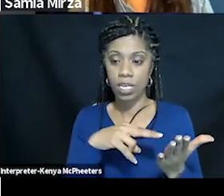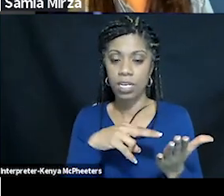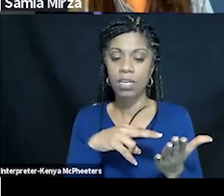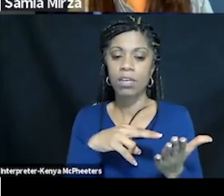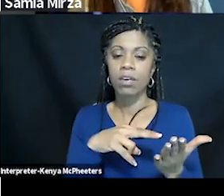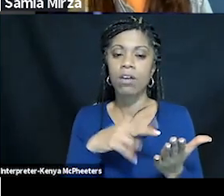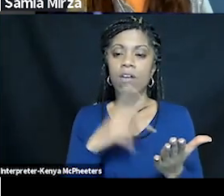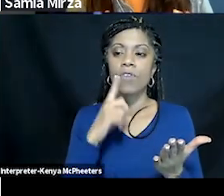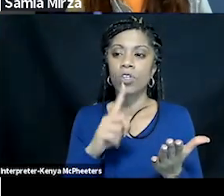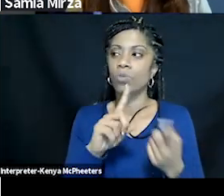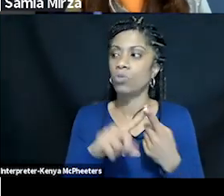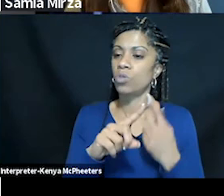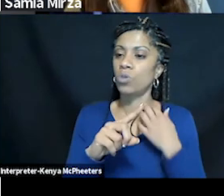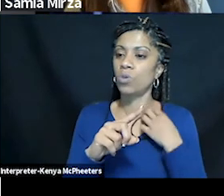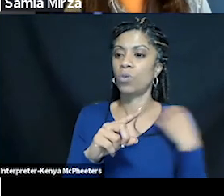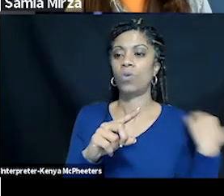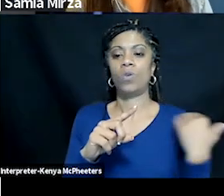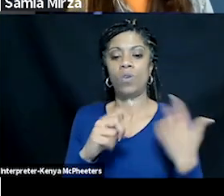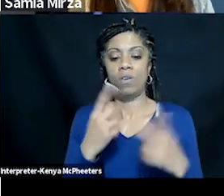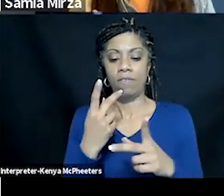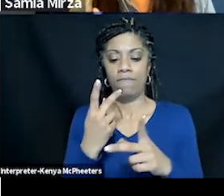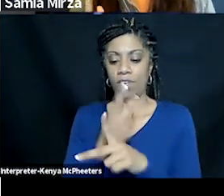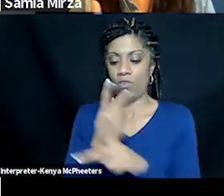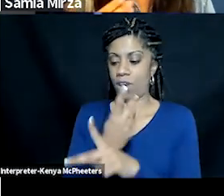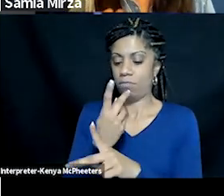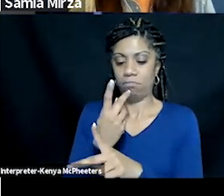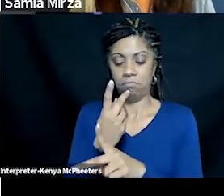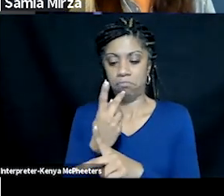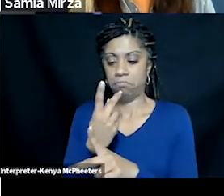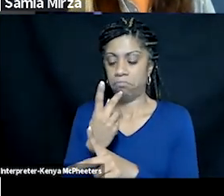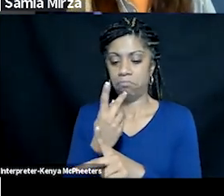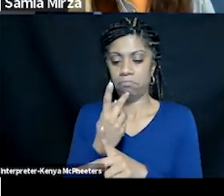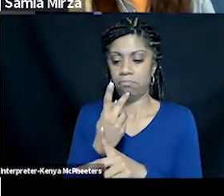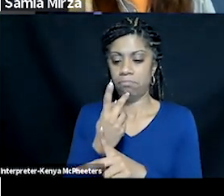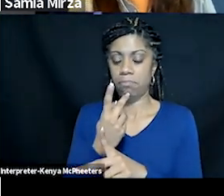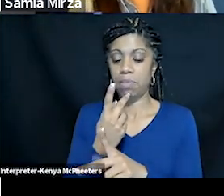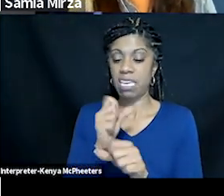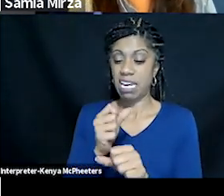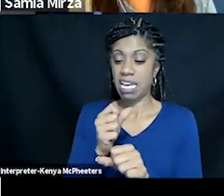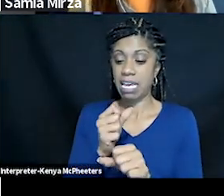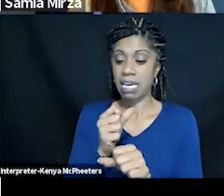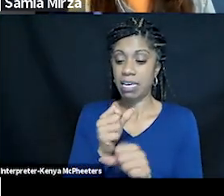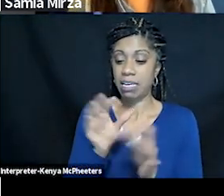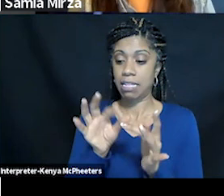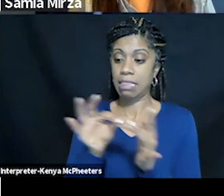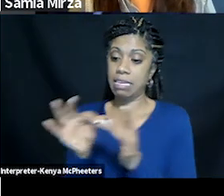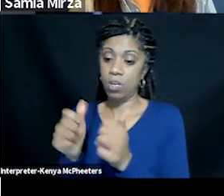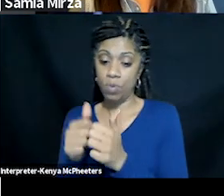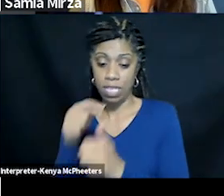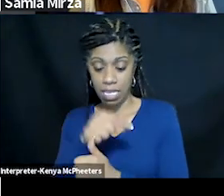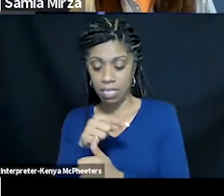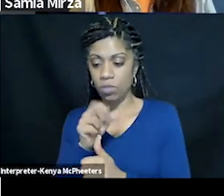your work in. Also a great tool to take to your leadership as you're trying to become a catalyst for your